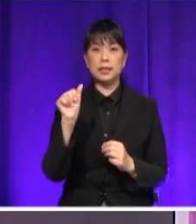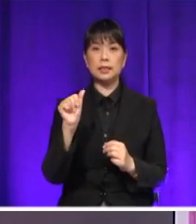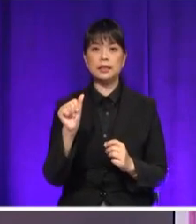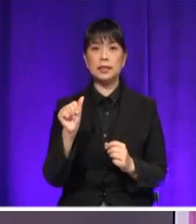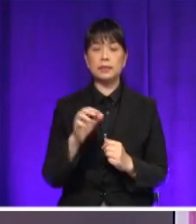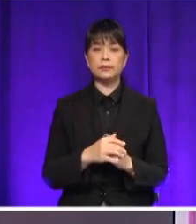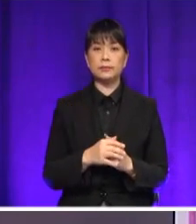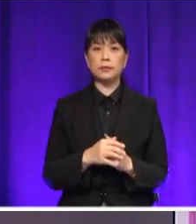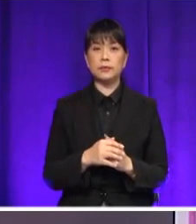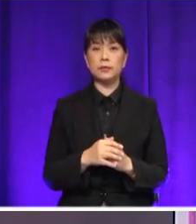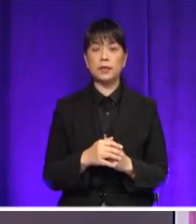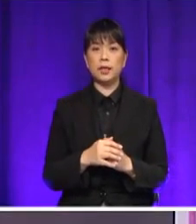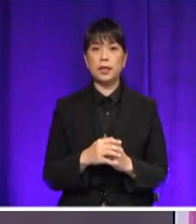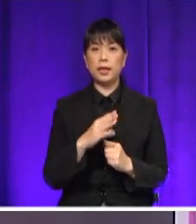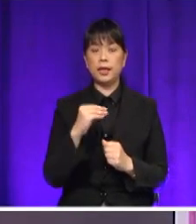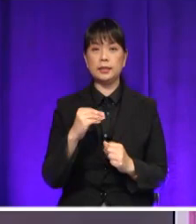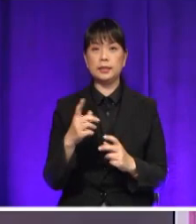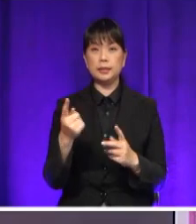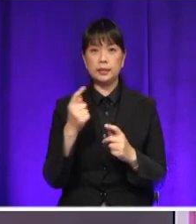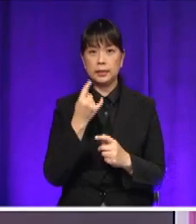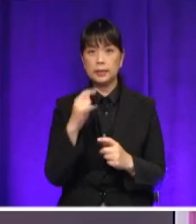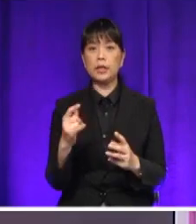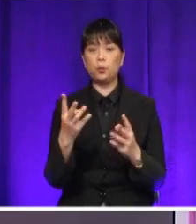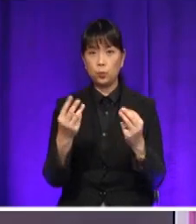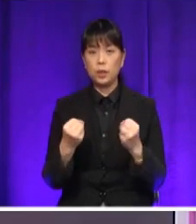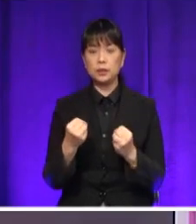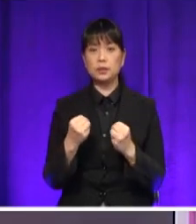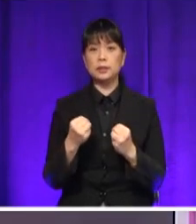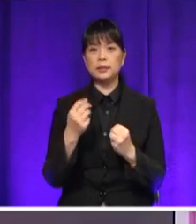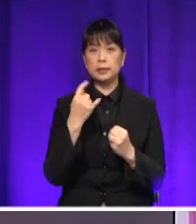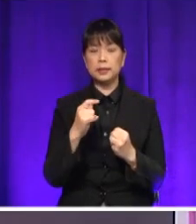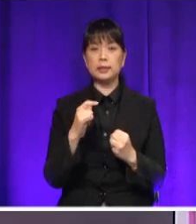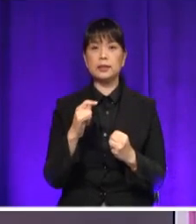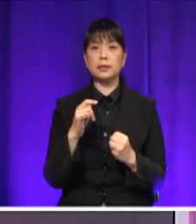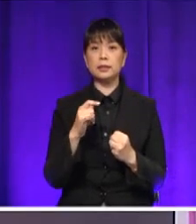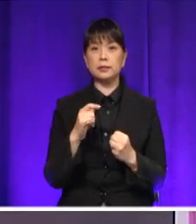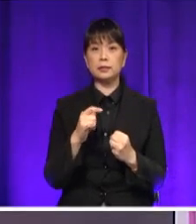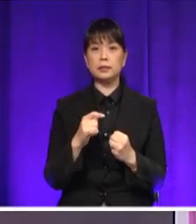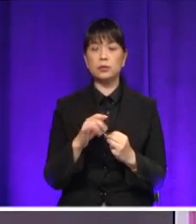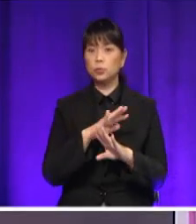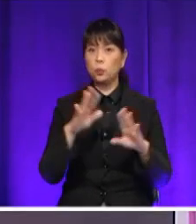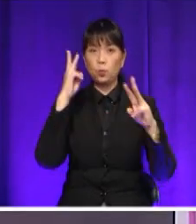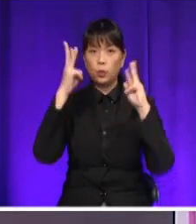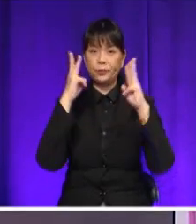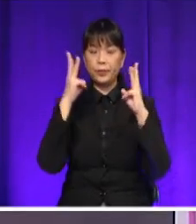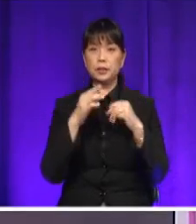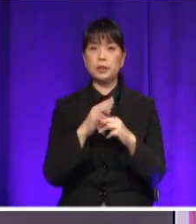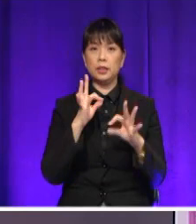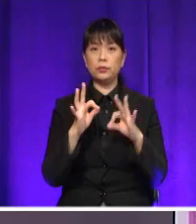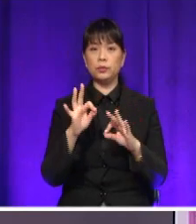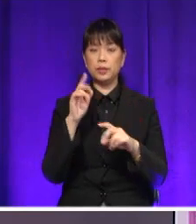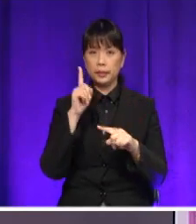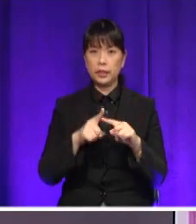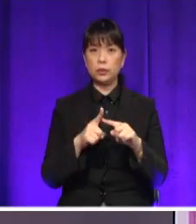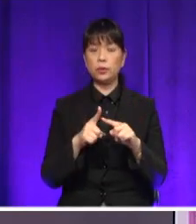They tend to get carried away with their discussion. So it's all right. Don't worry about it, even though you cannot come